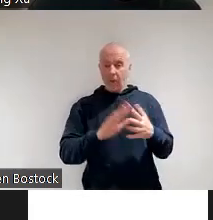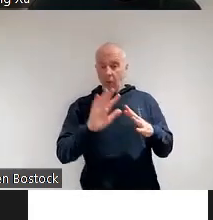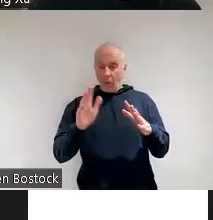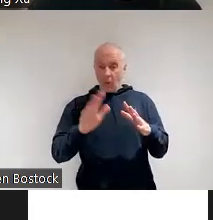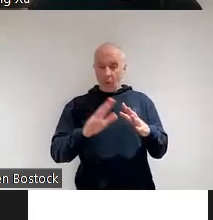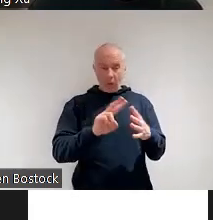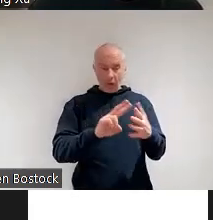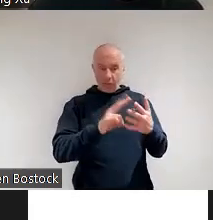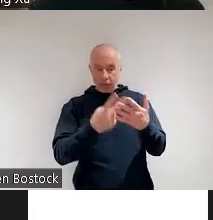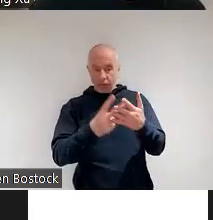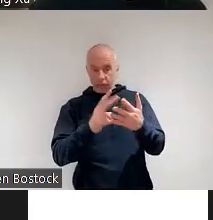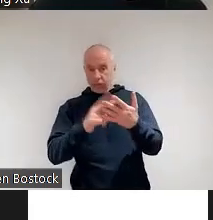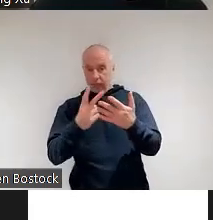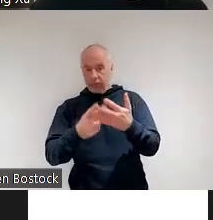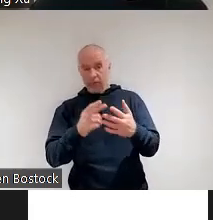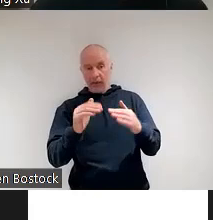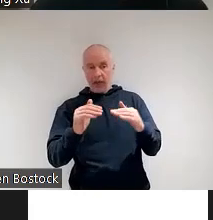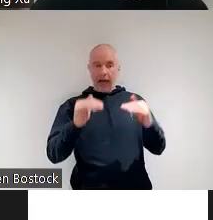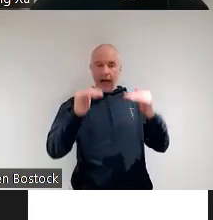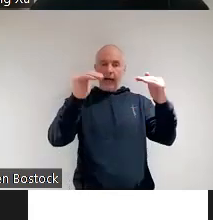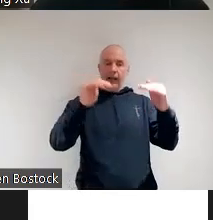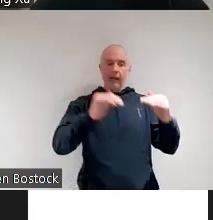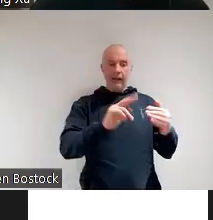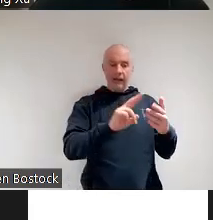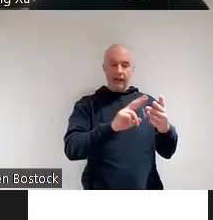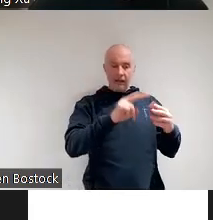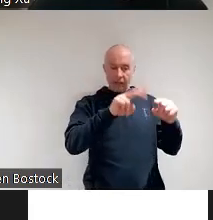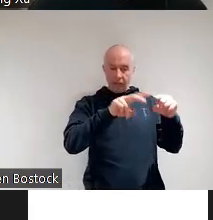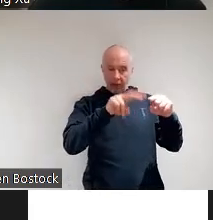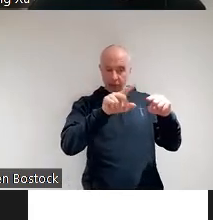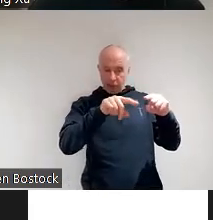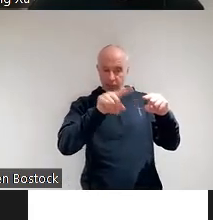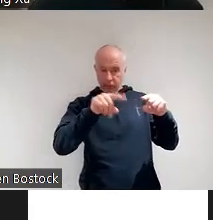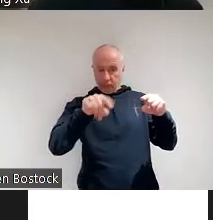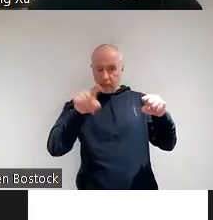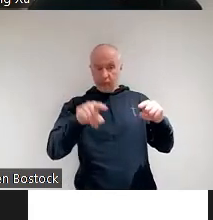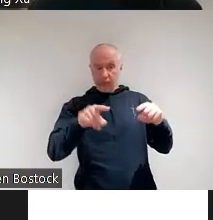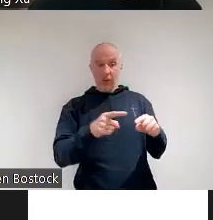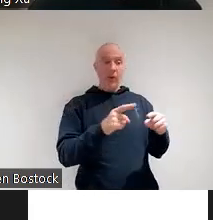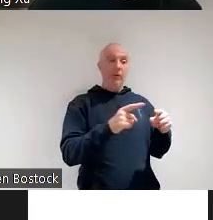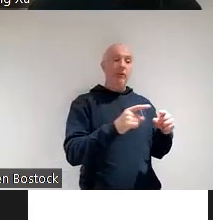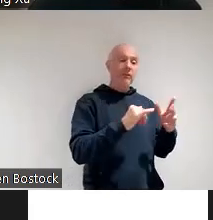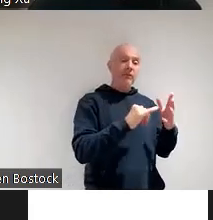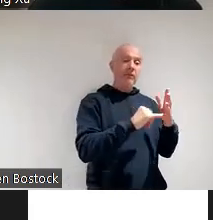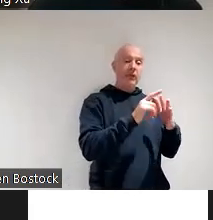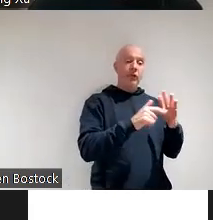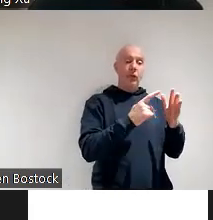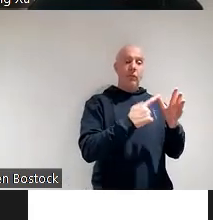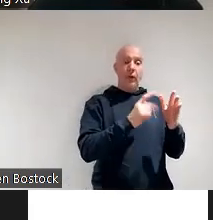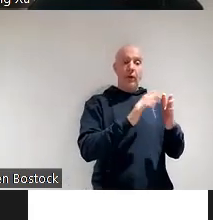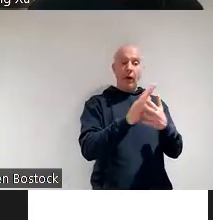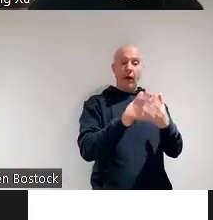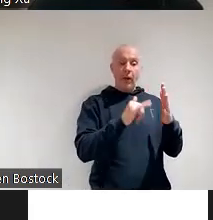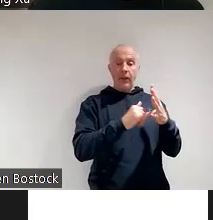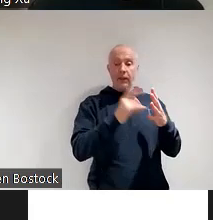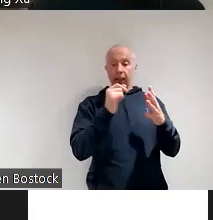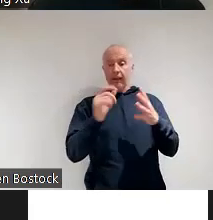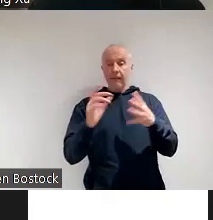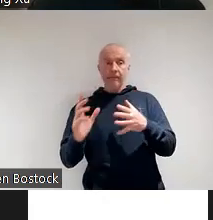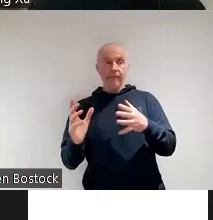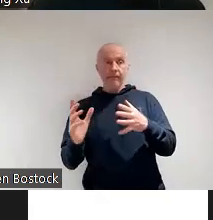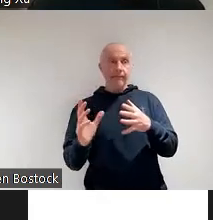under a very, very high frequency. That is where those supraharmonics could be generated and injected back to the grid.